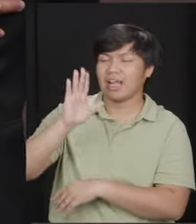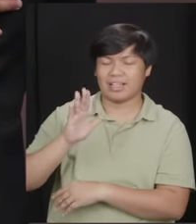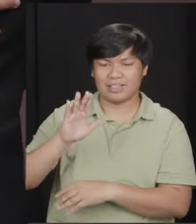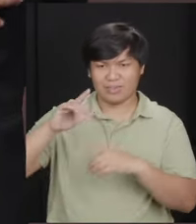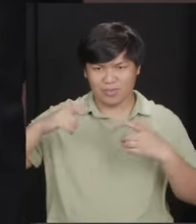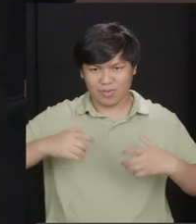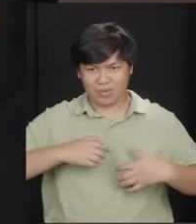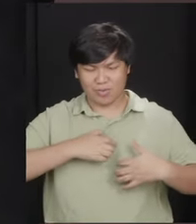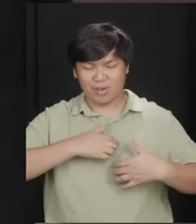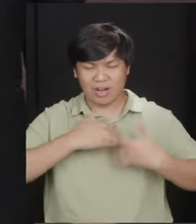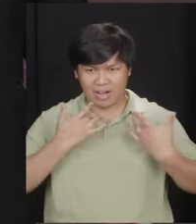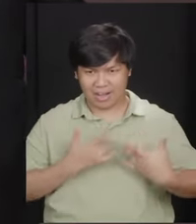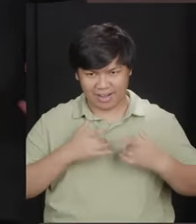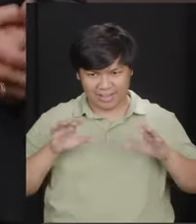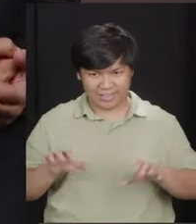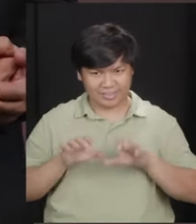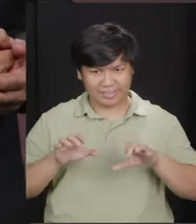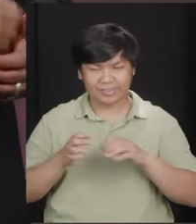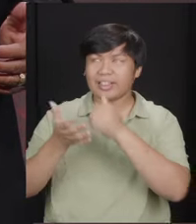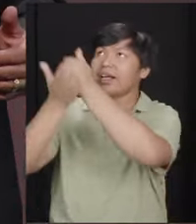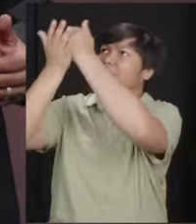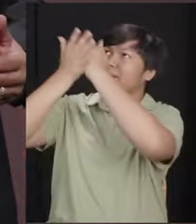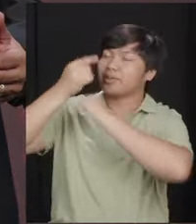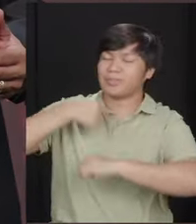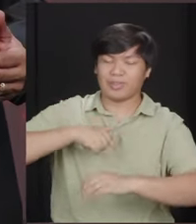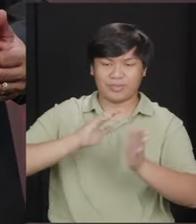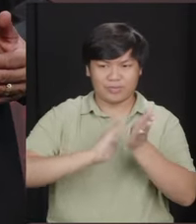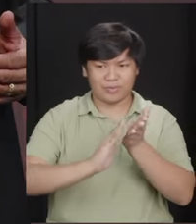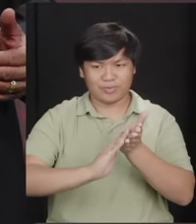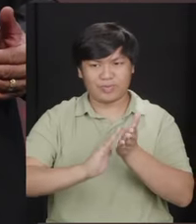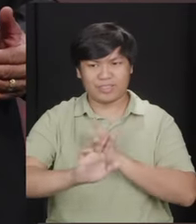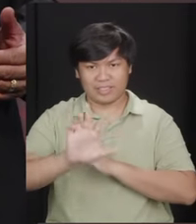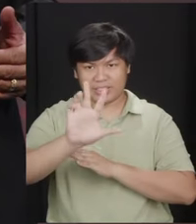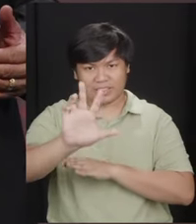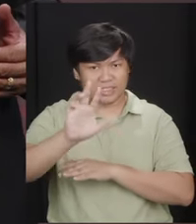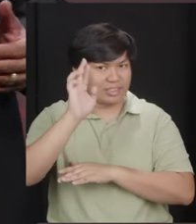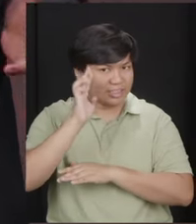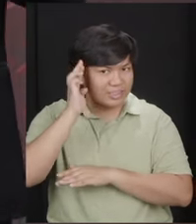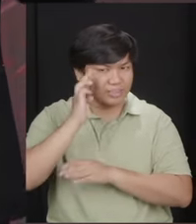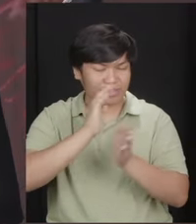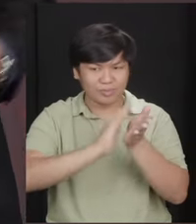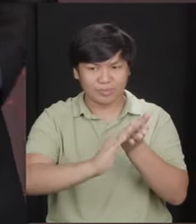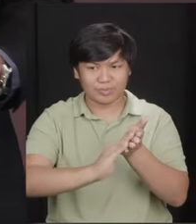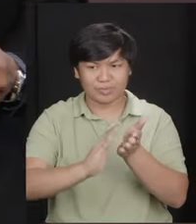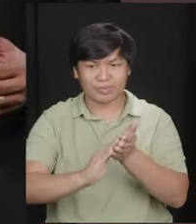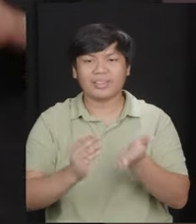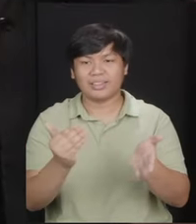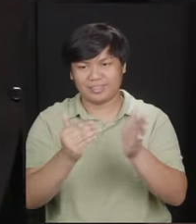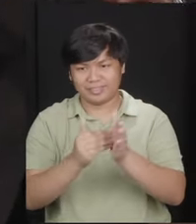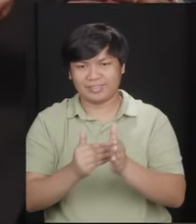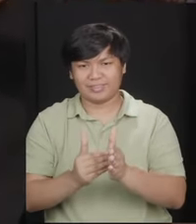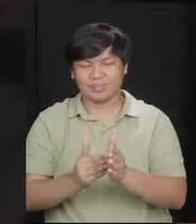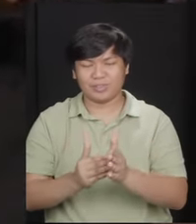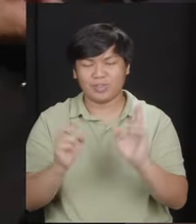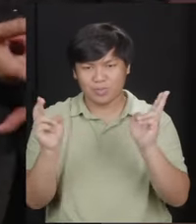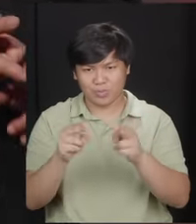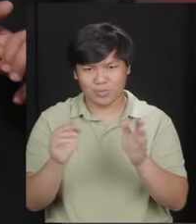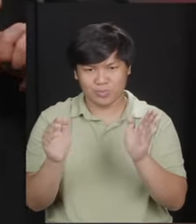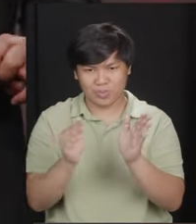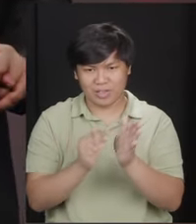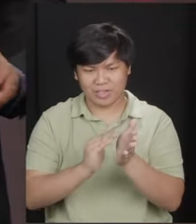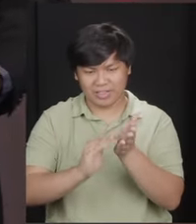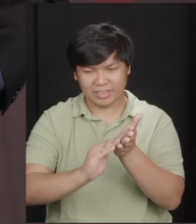heart. Help me forgive. Remember three reasons we gave you to forgive? I'll review them with you. Quick review.